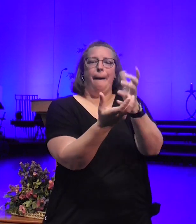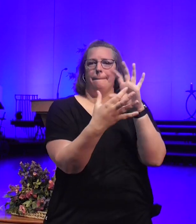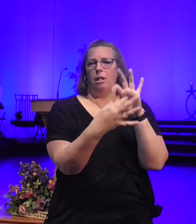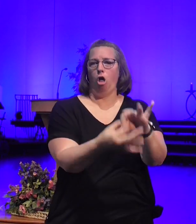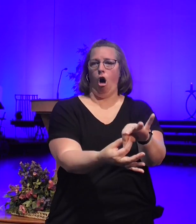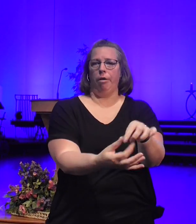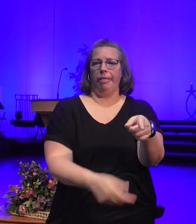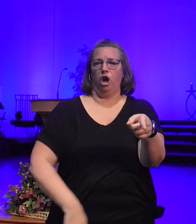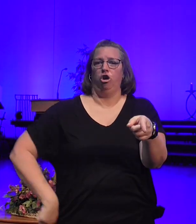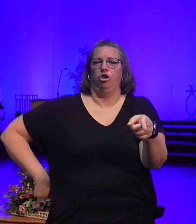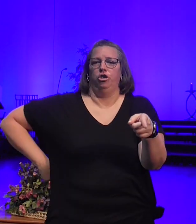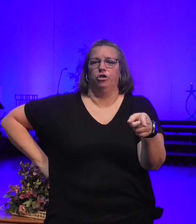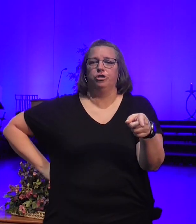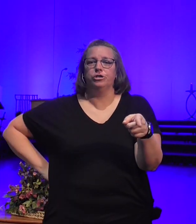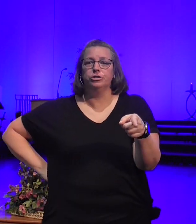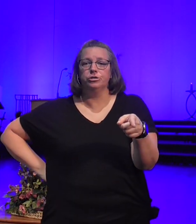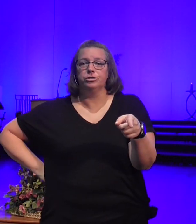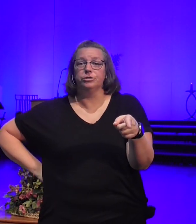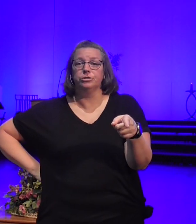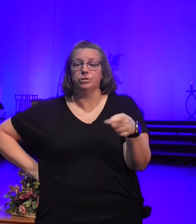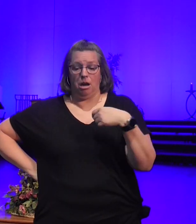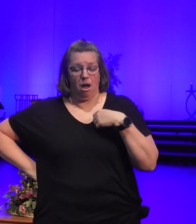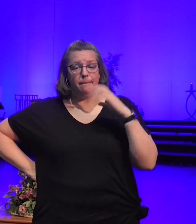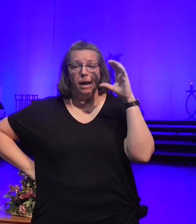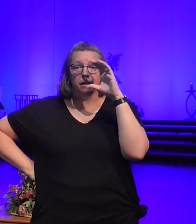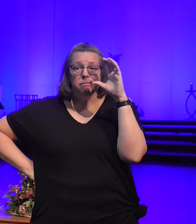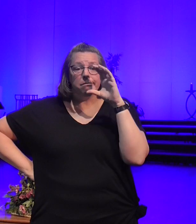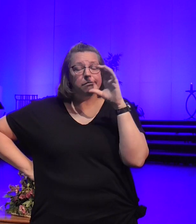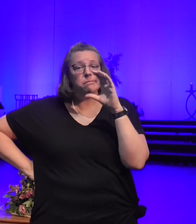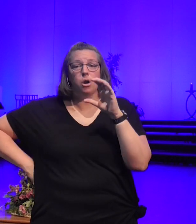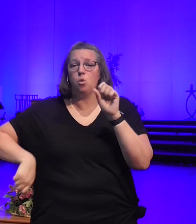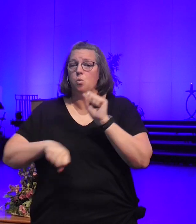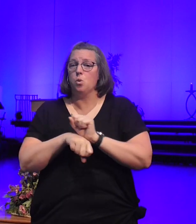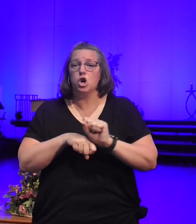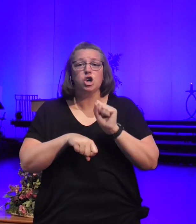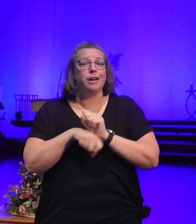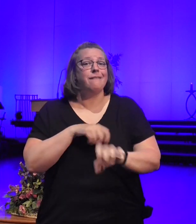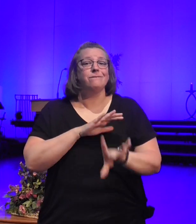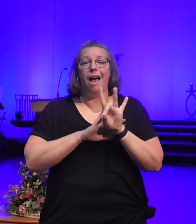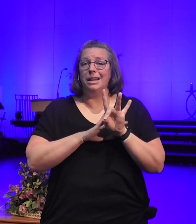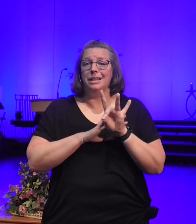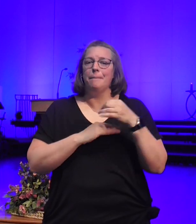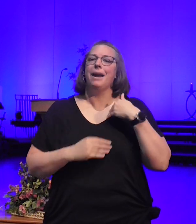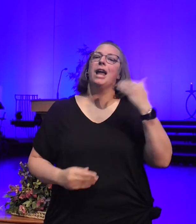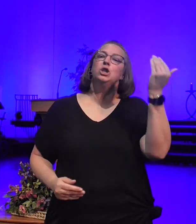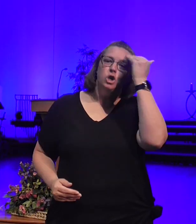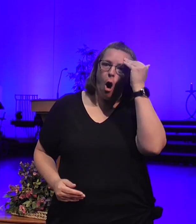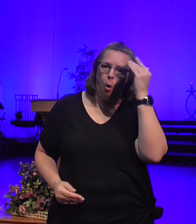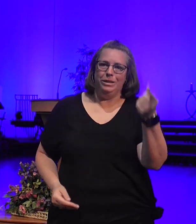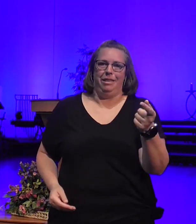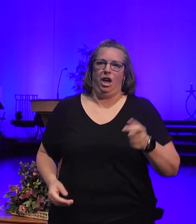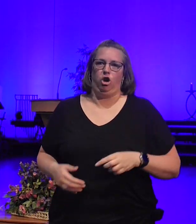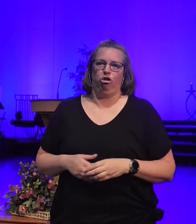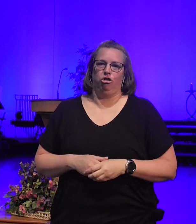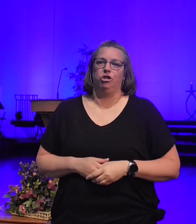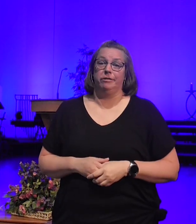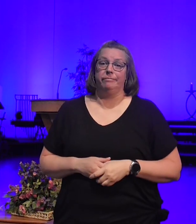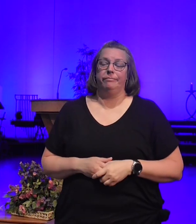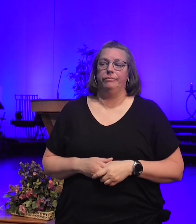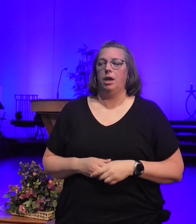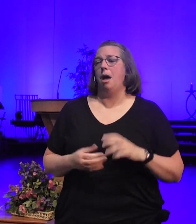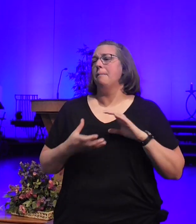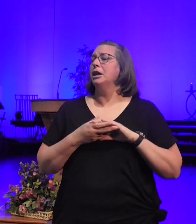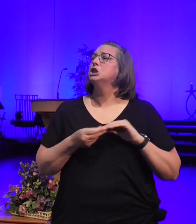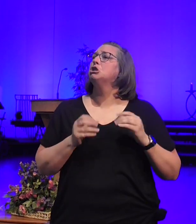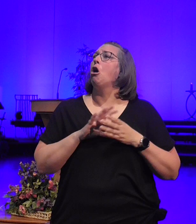us. We may have to do some work to find it, but I know it's there. And our stories that say there's